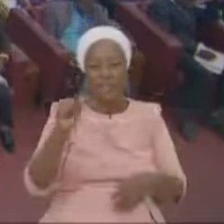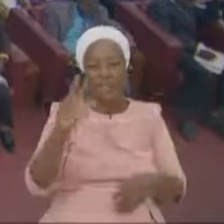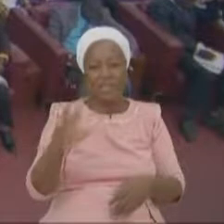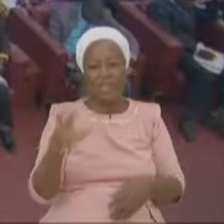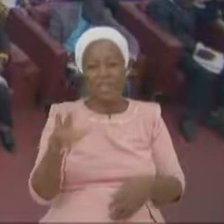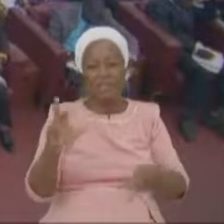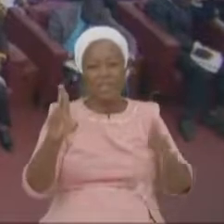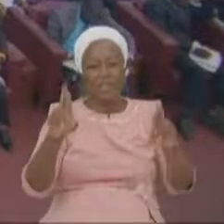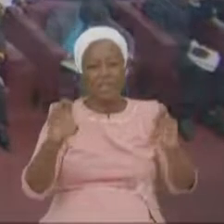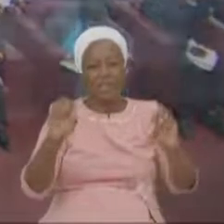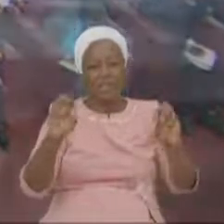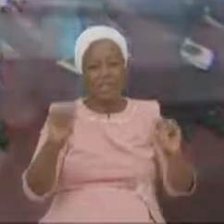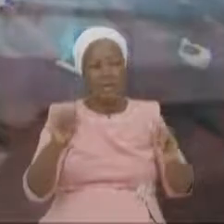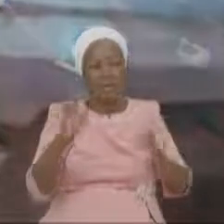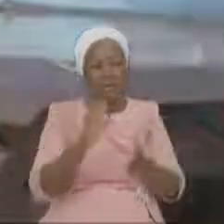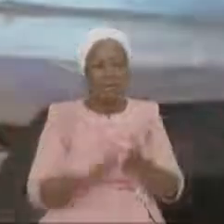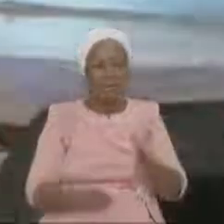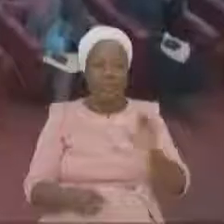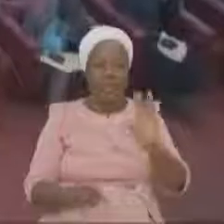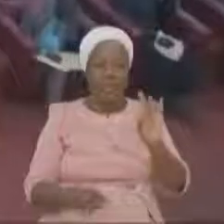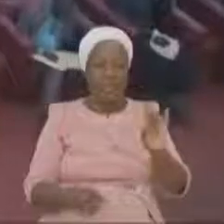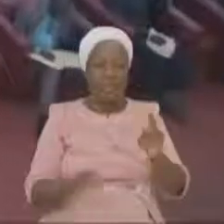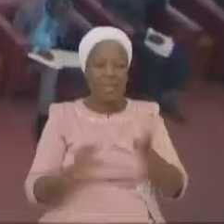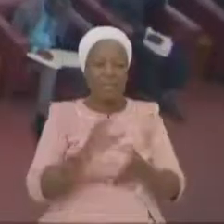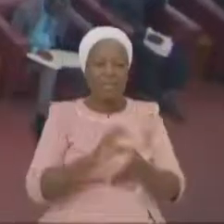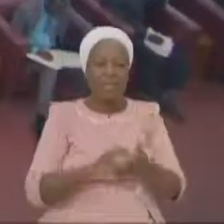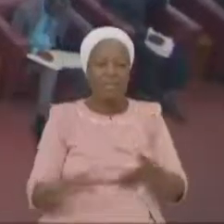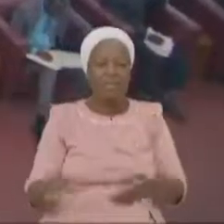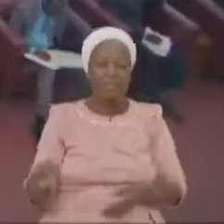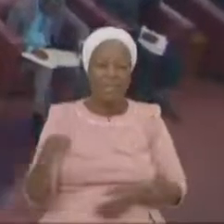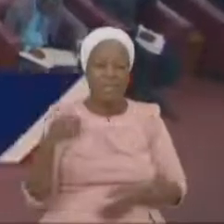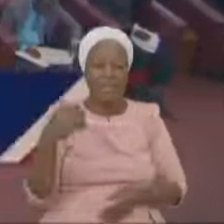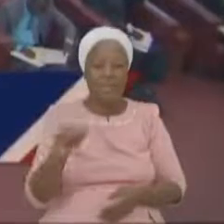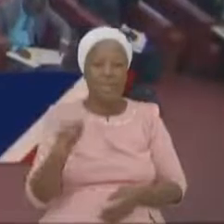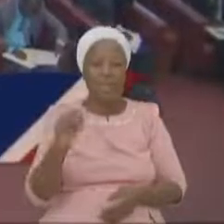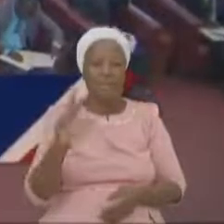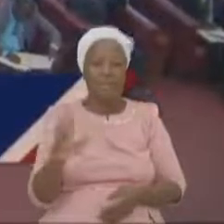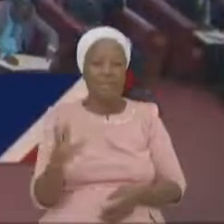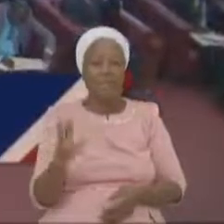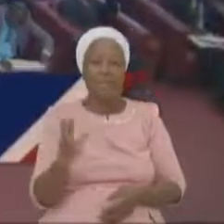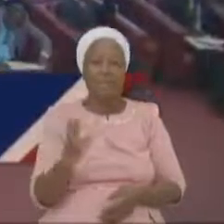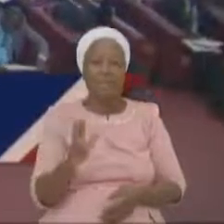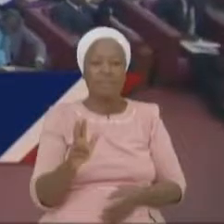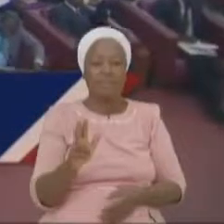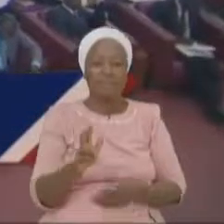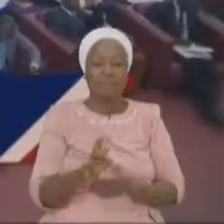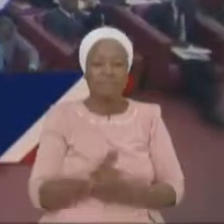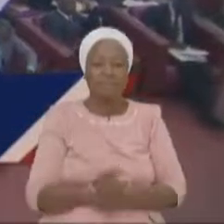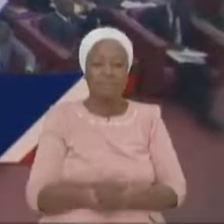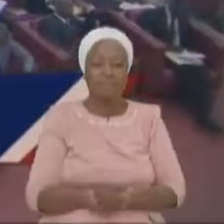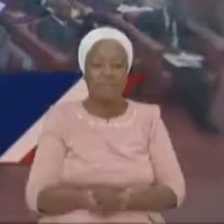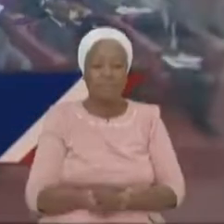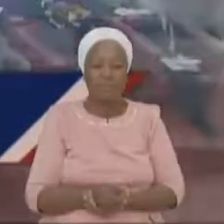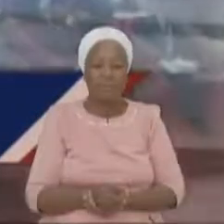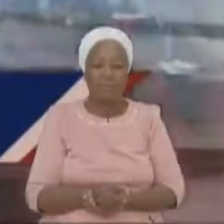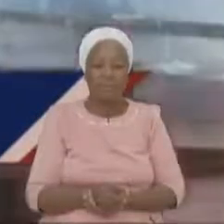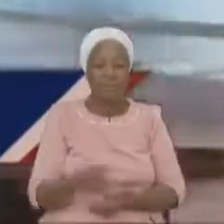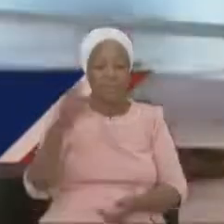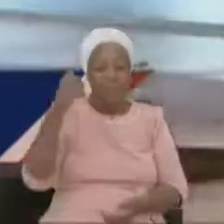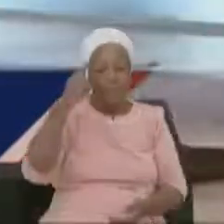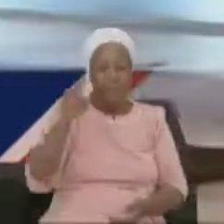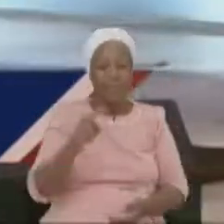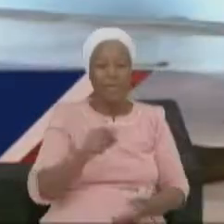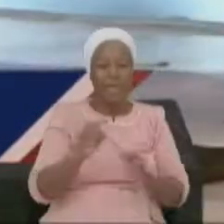Romans chapter 8, and I'm reading from verse 13. For if